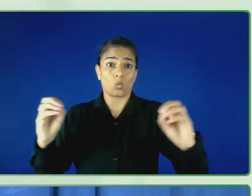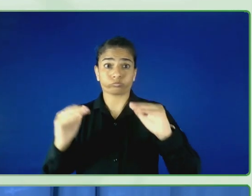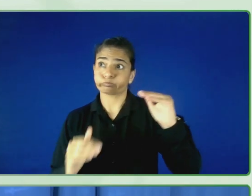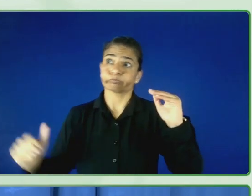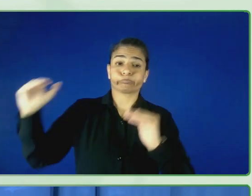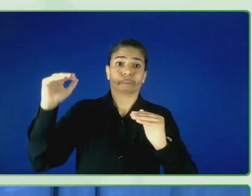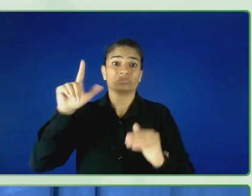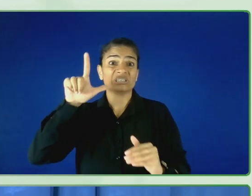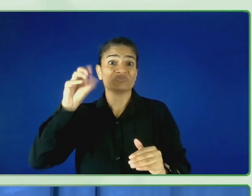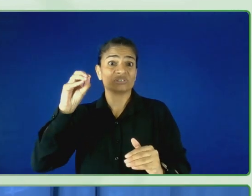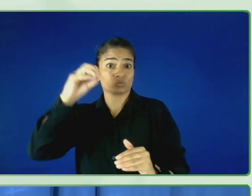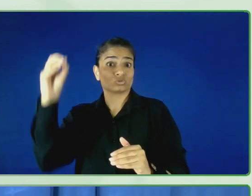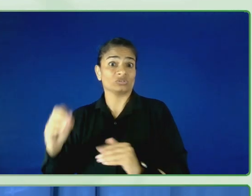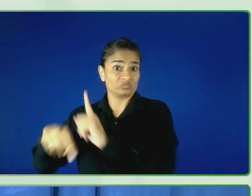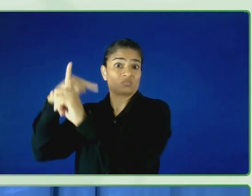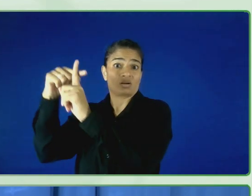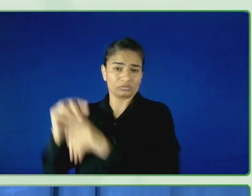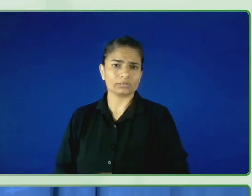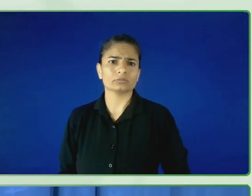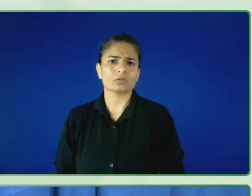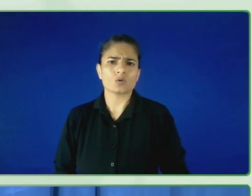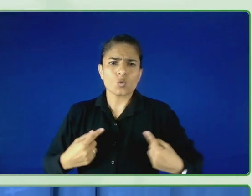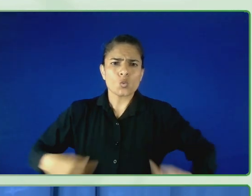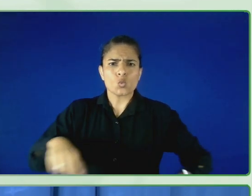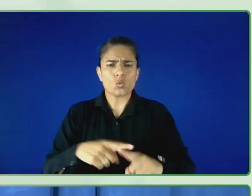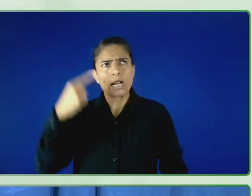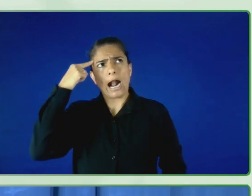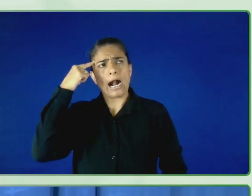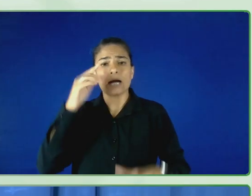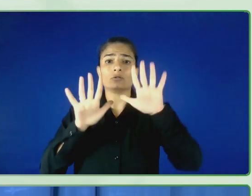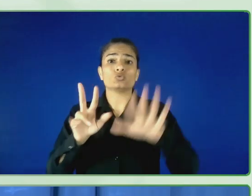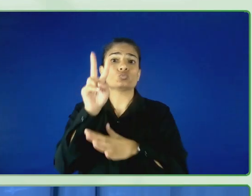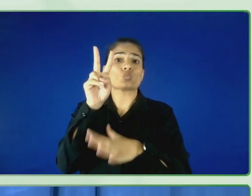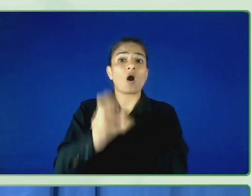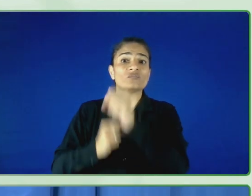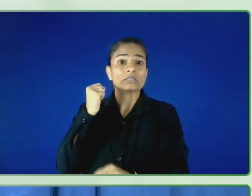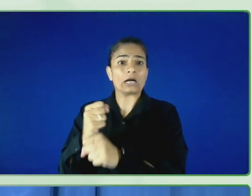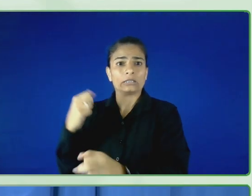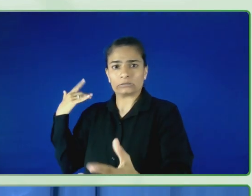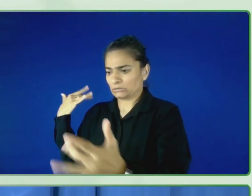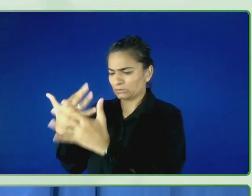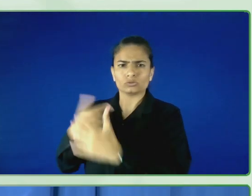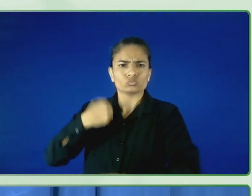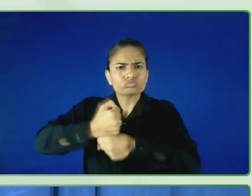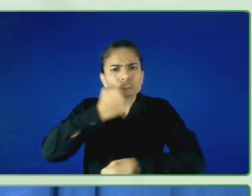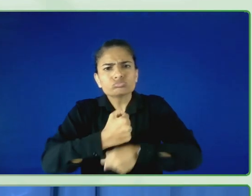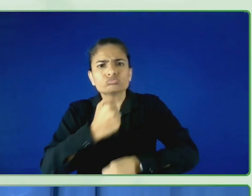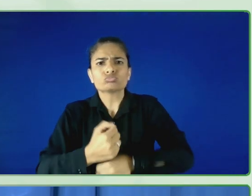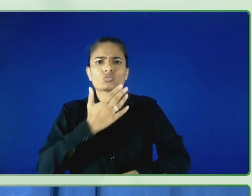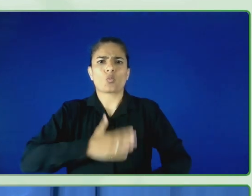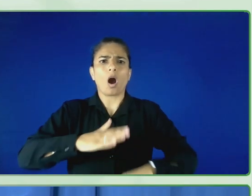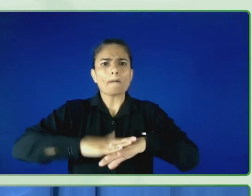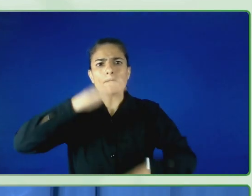on creating more inclusive companies and also helping people with disabilities to find jobs through those